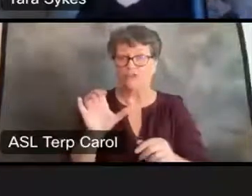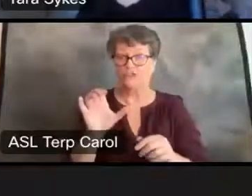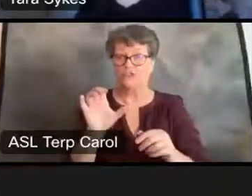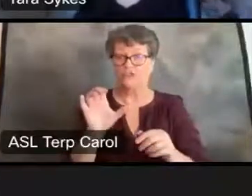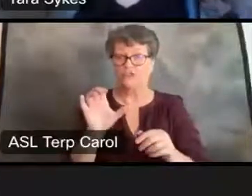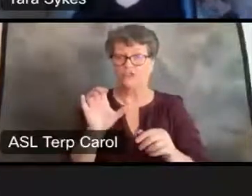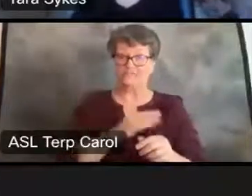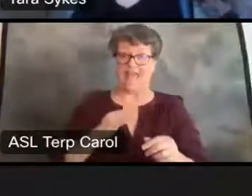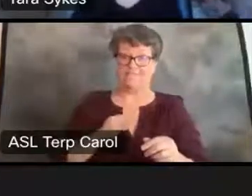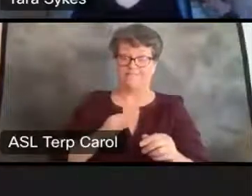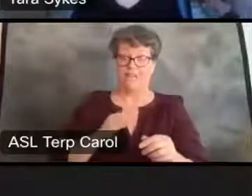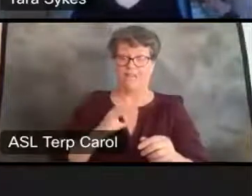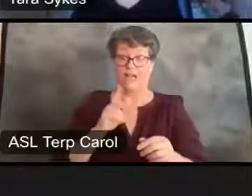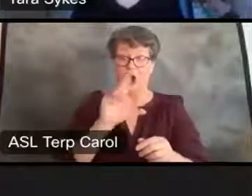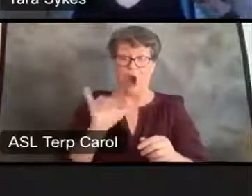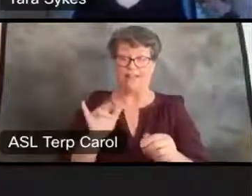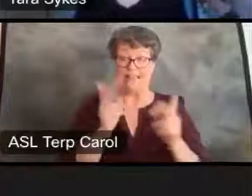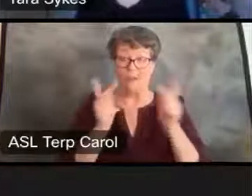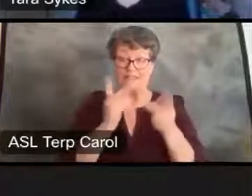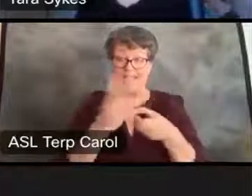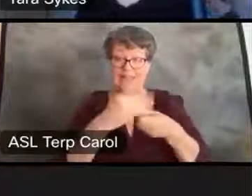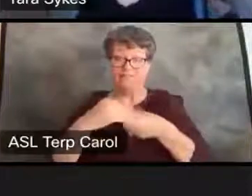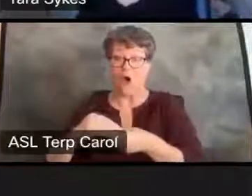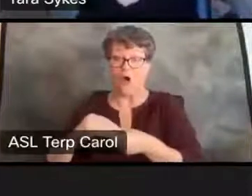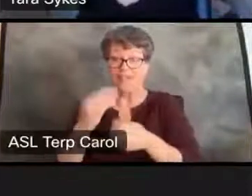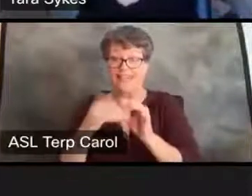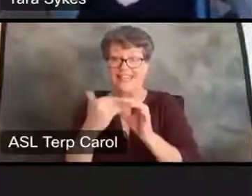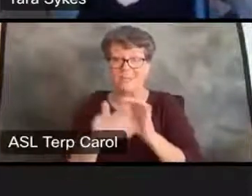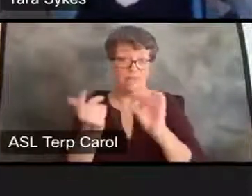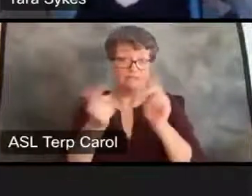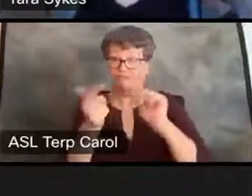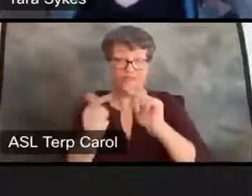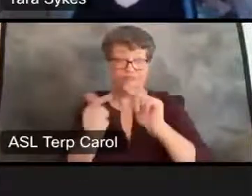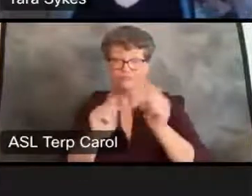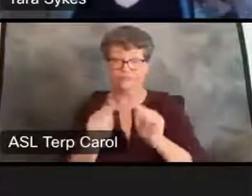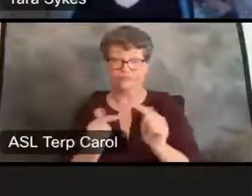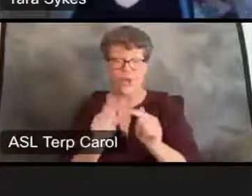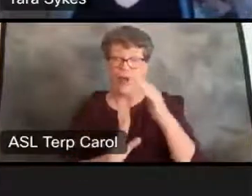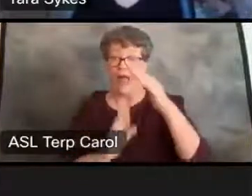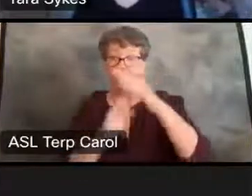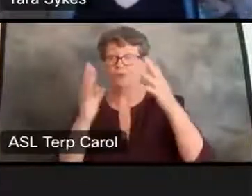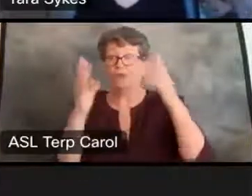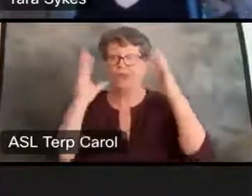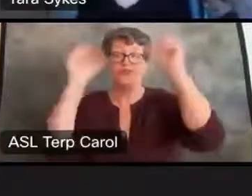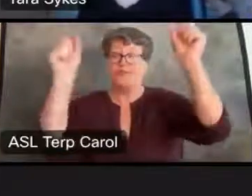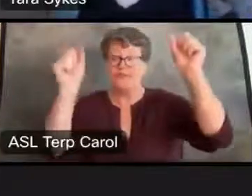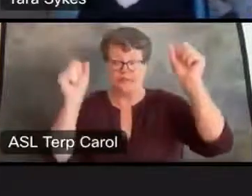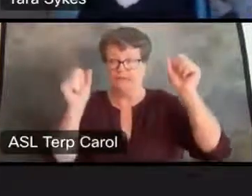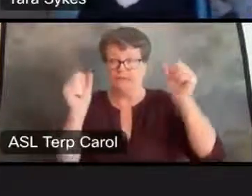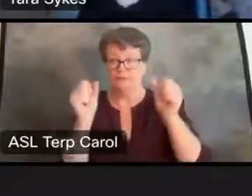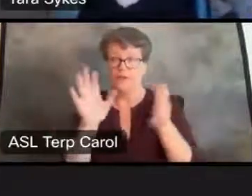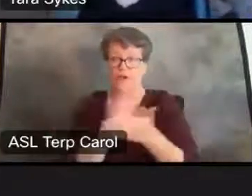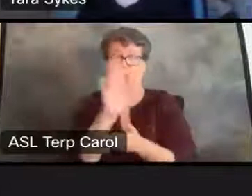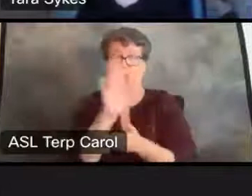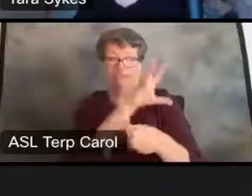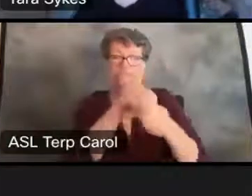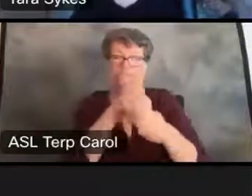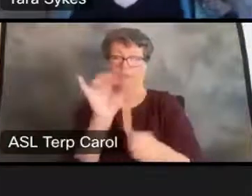the idea of this collaboration with the junior colleges. So, and I cannot understate